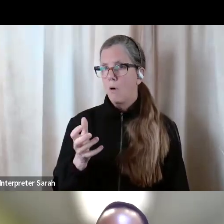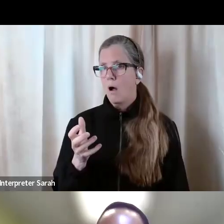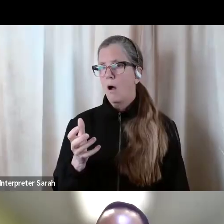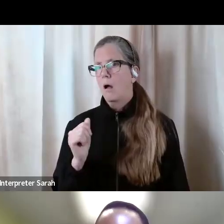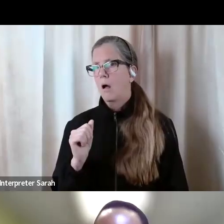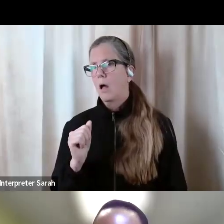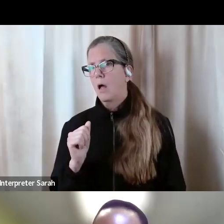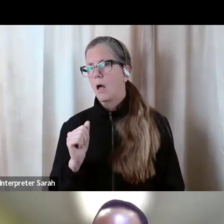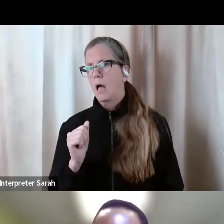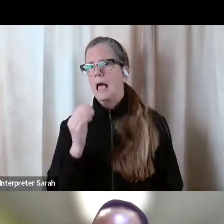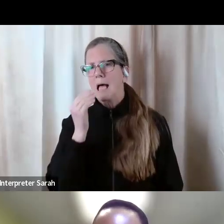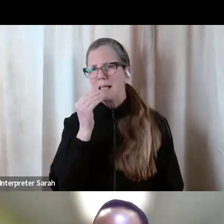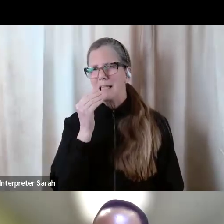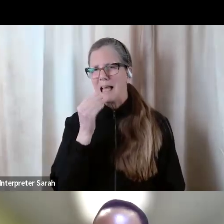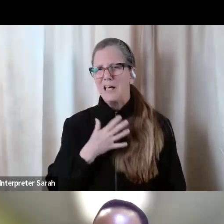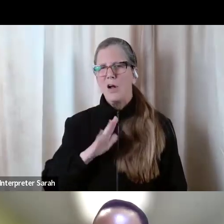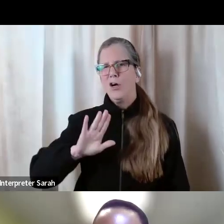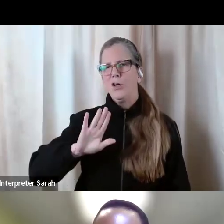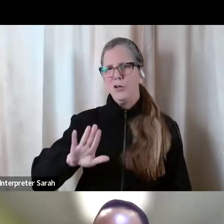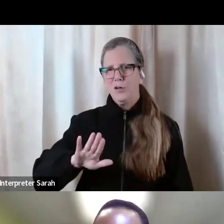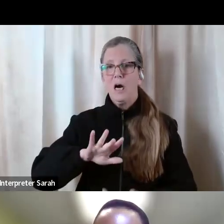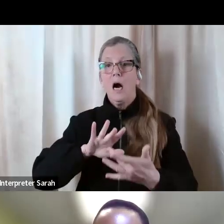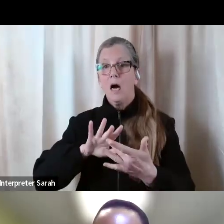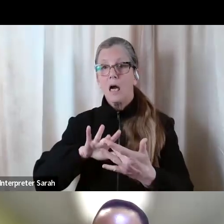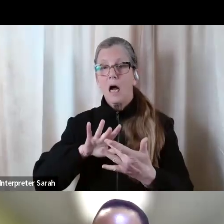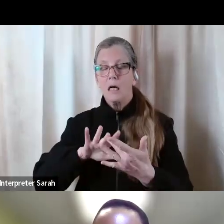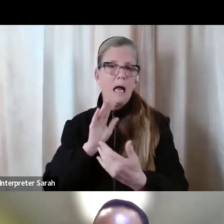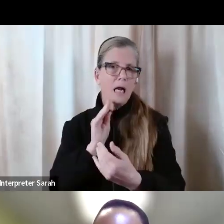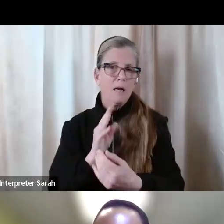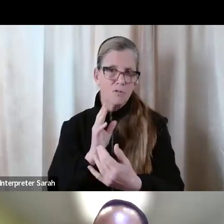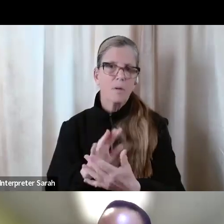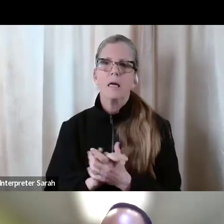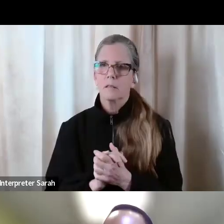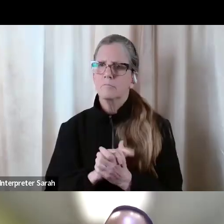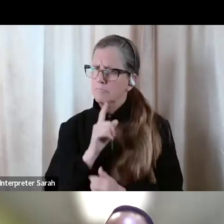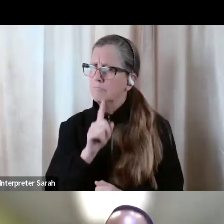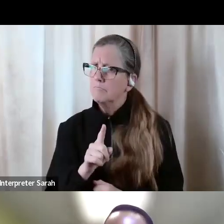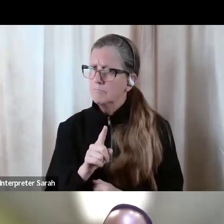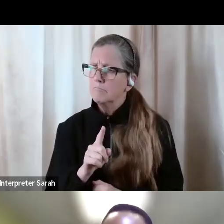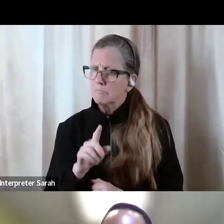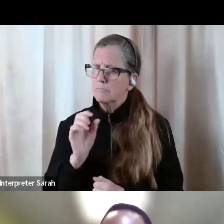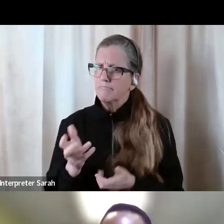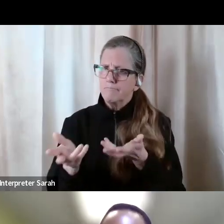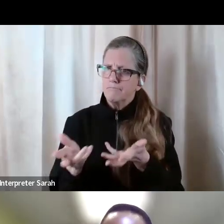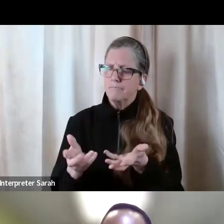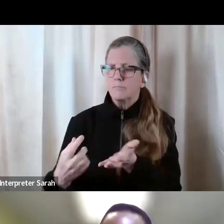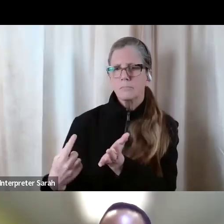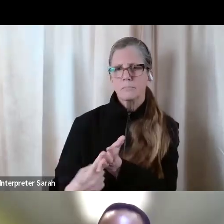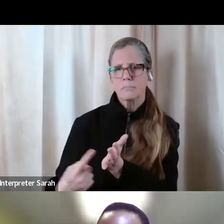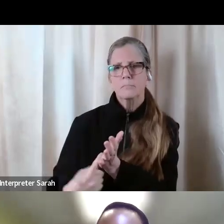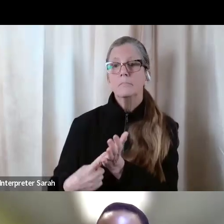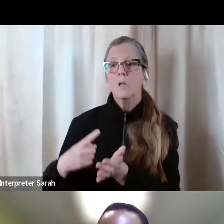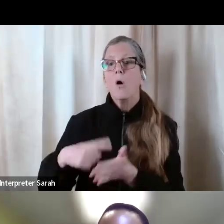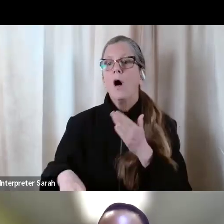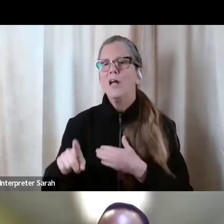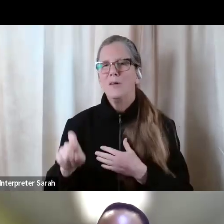provide us with contact information. We can talk and discuss your